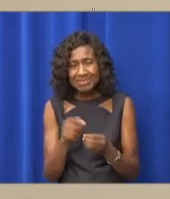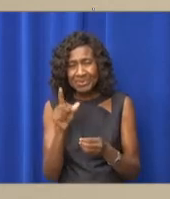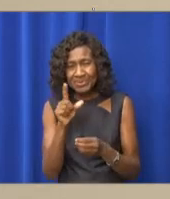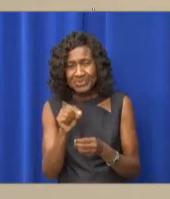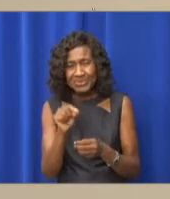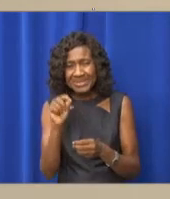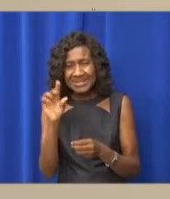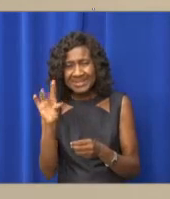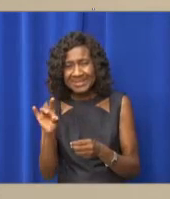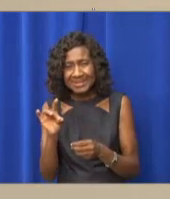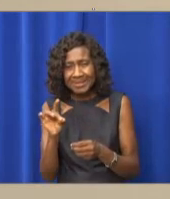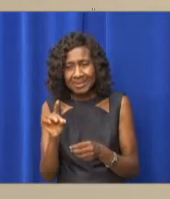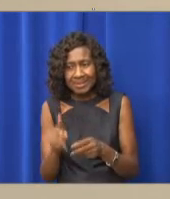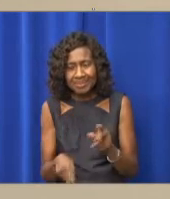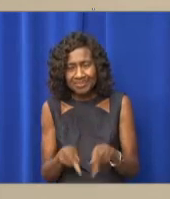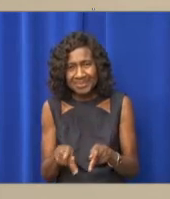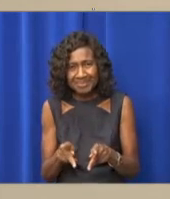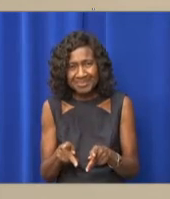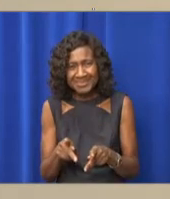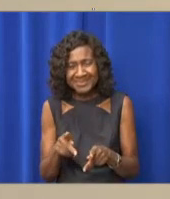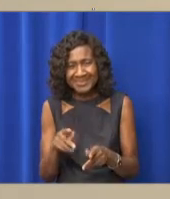don't have a daughter,